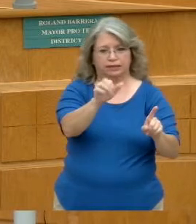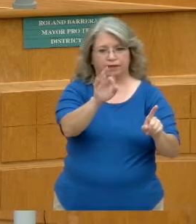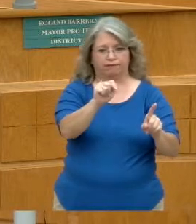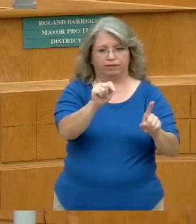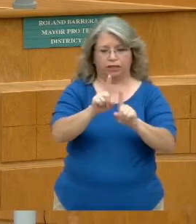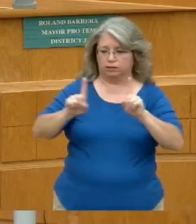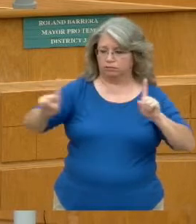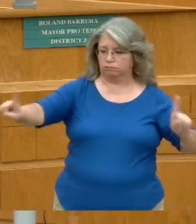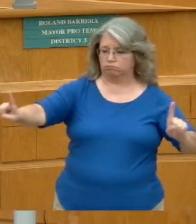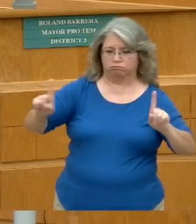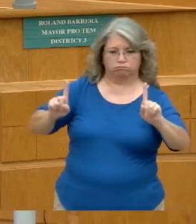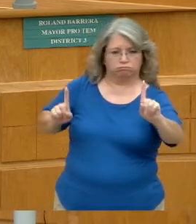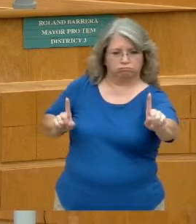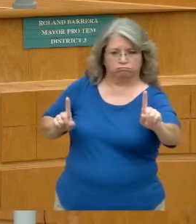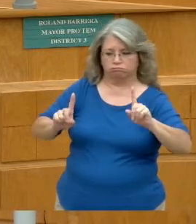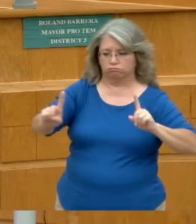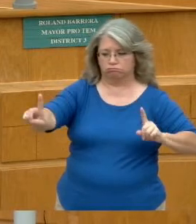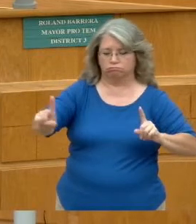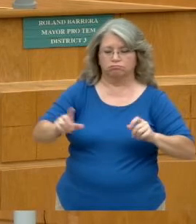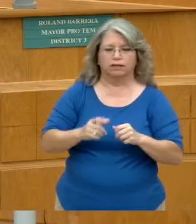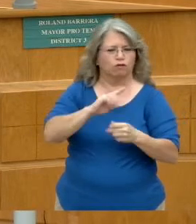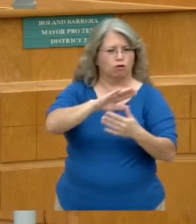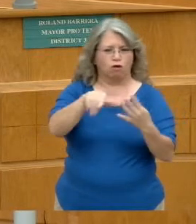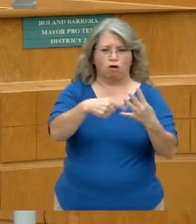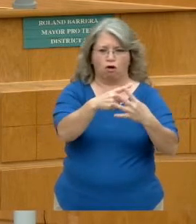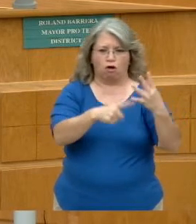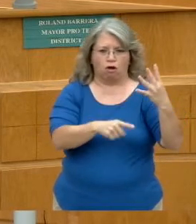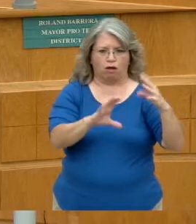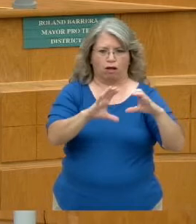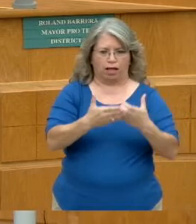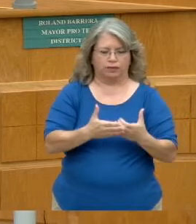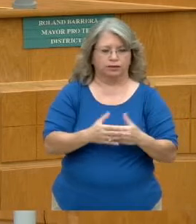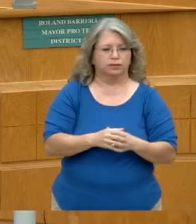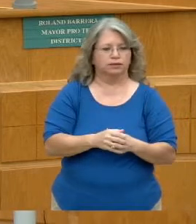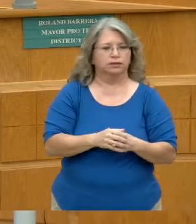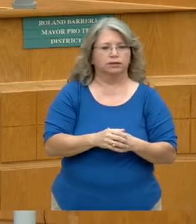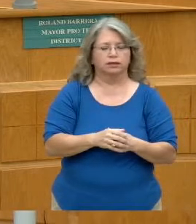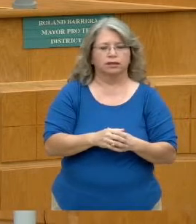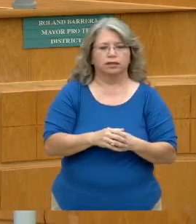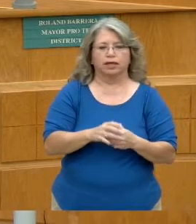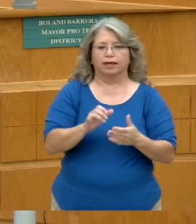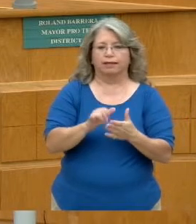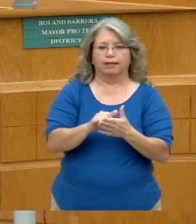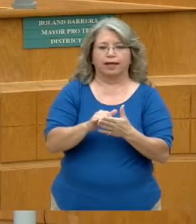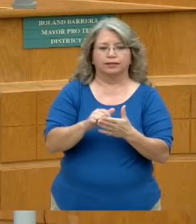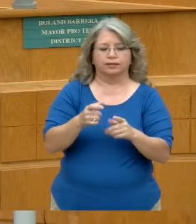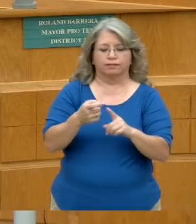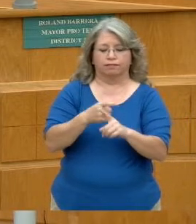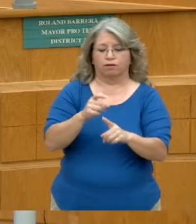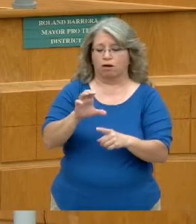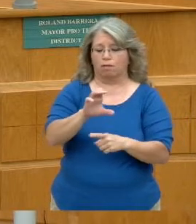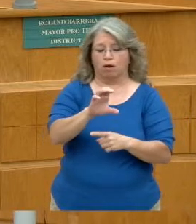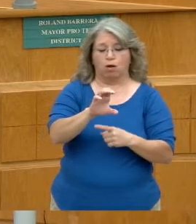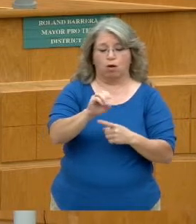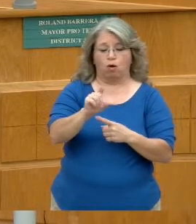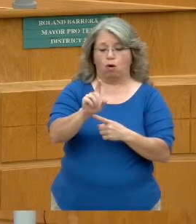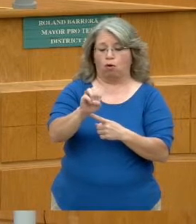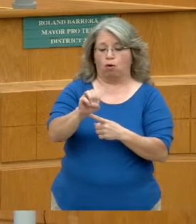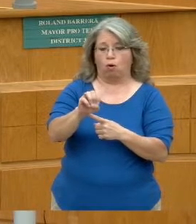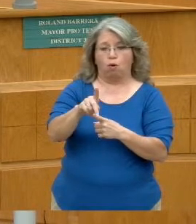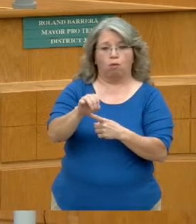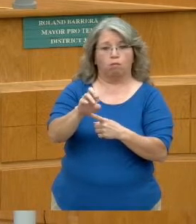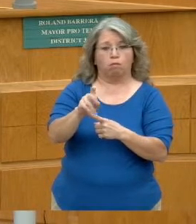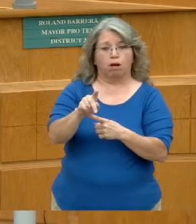classes. And the whole event goes from Cole Park all the way to the Art Center at the end there of